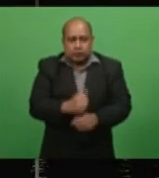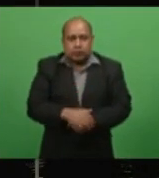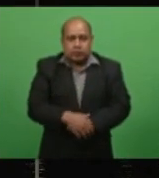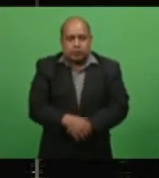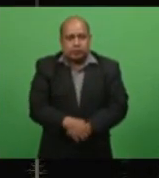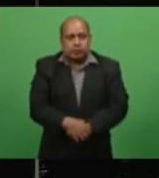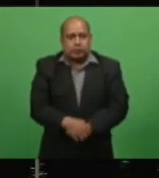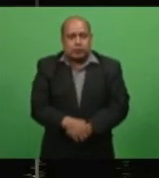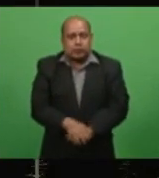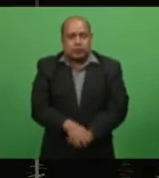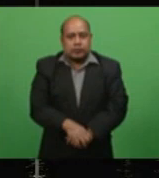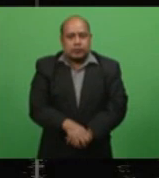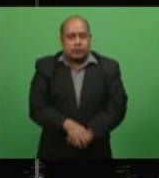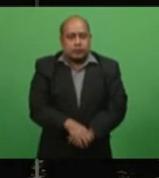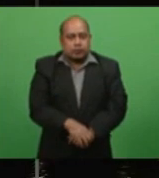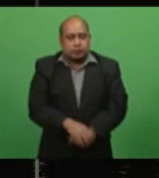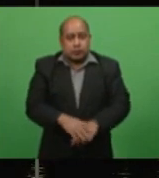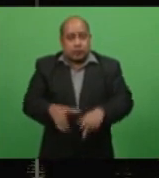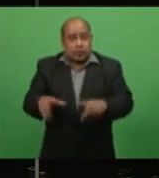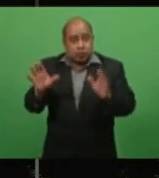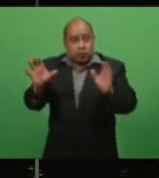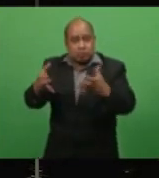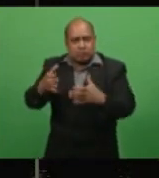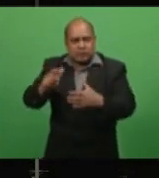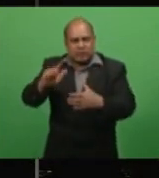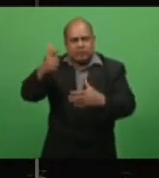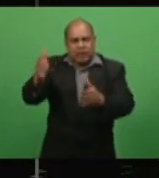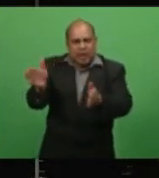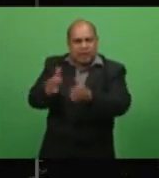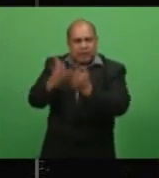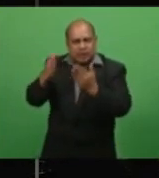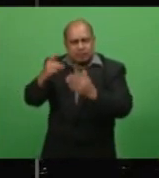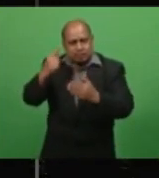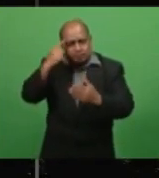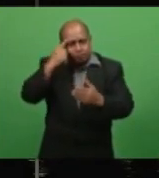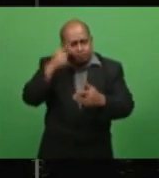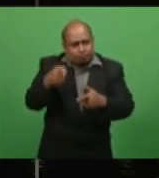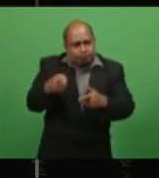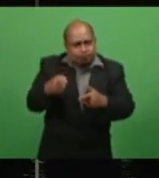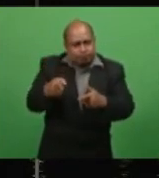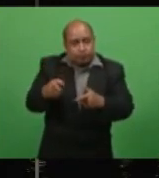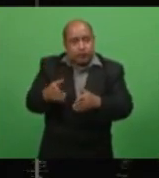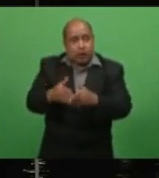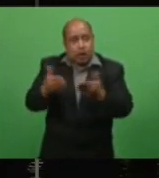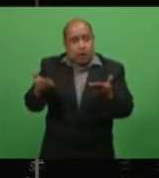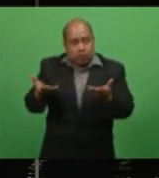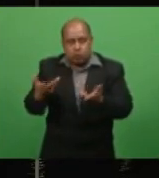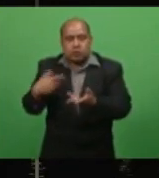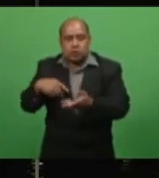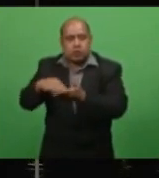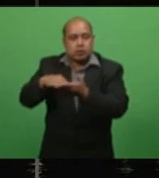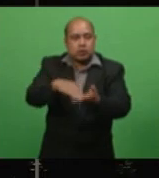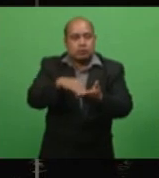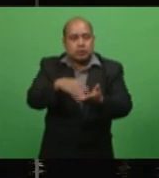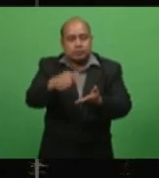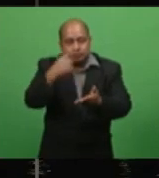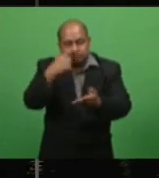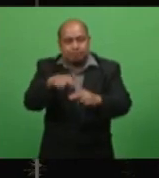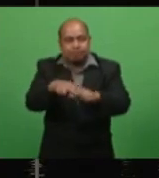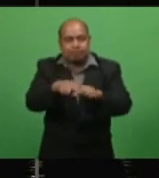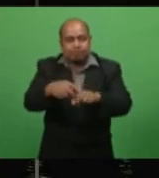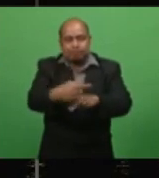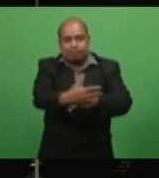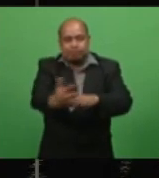Seventh Heaven Fiji has stepped in to help the local communities affected by the recent tropical cyclone and the COVID-19